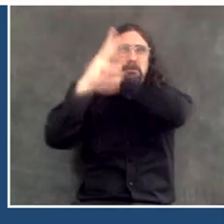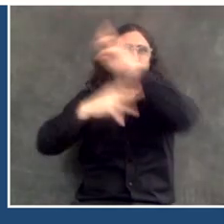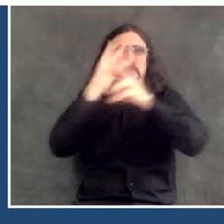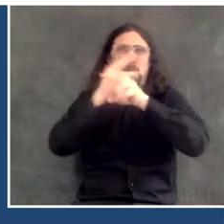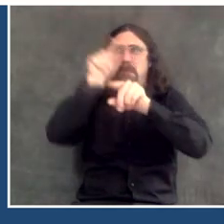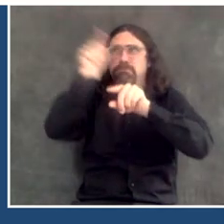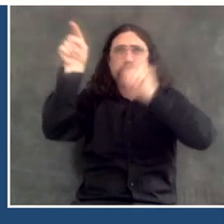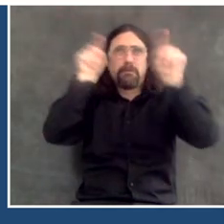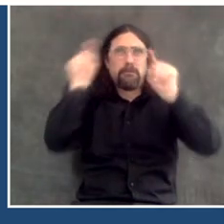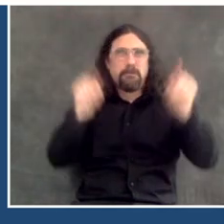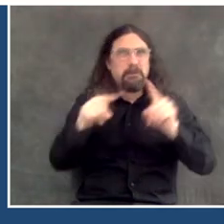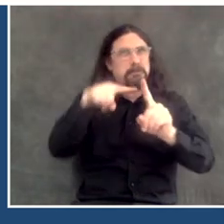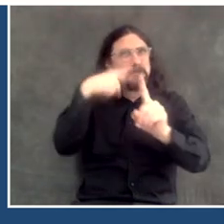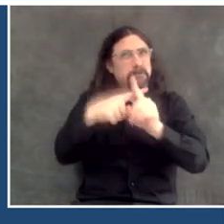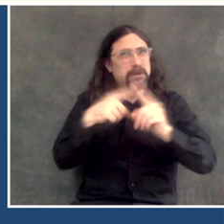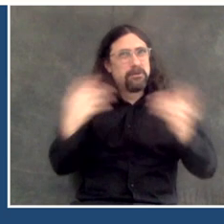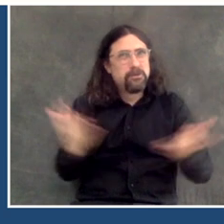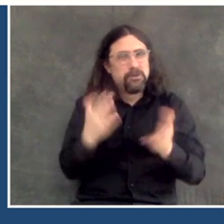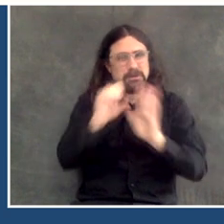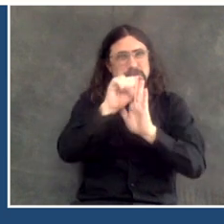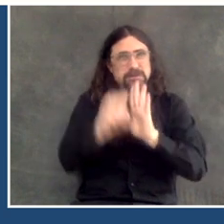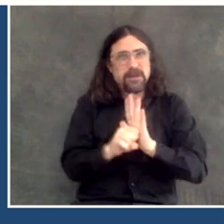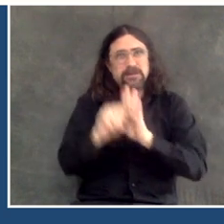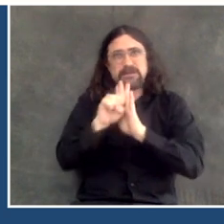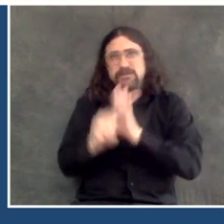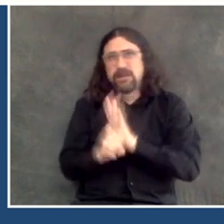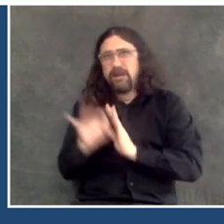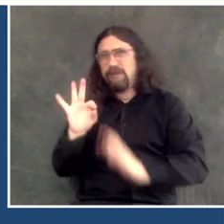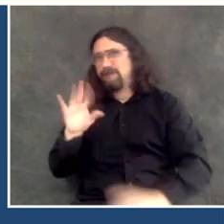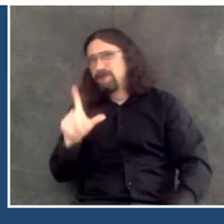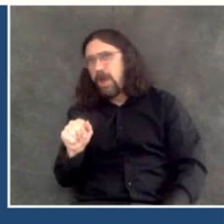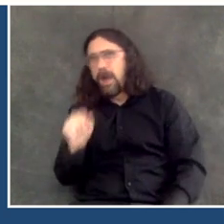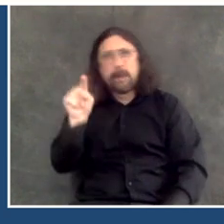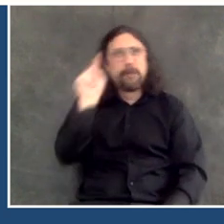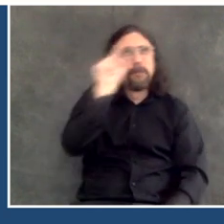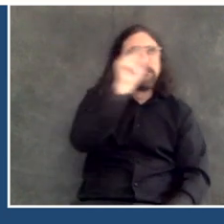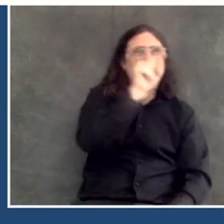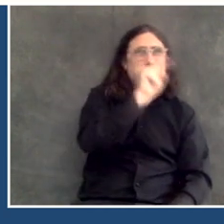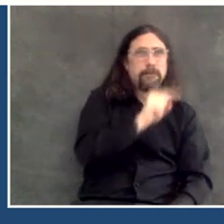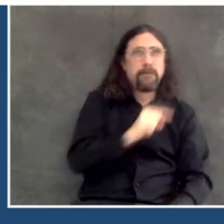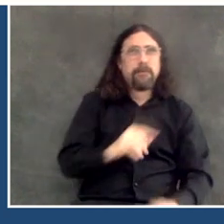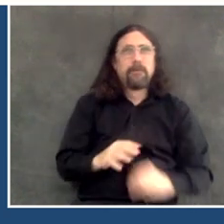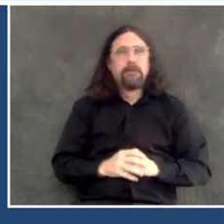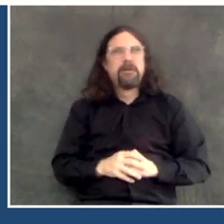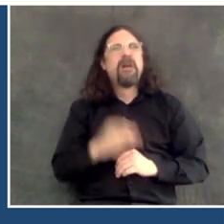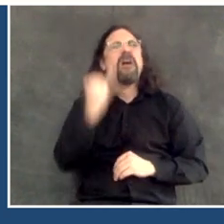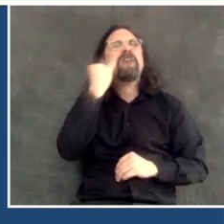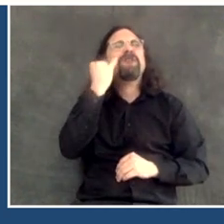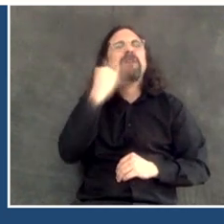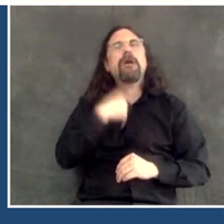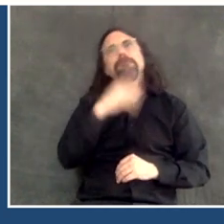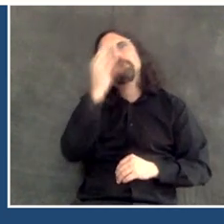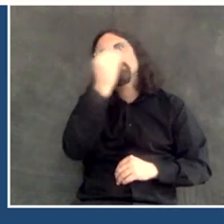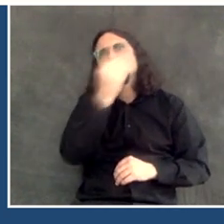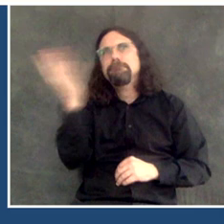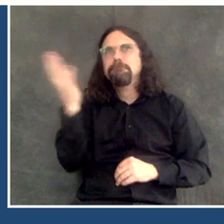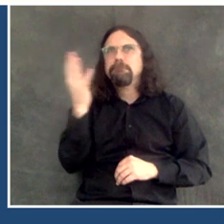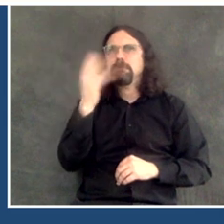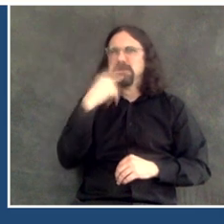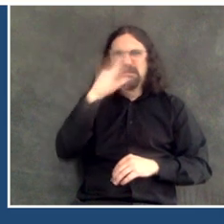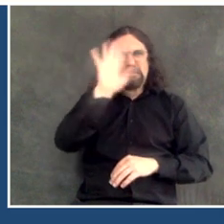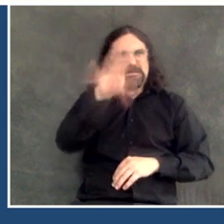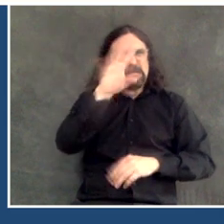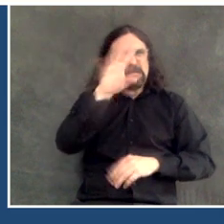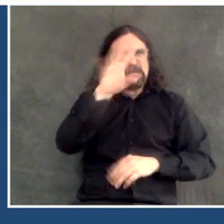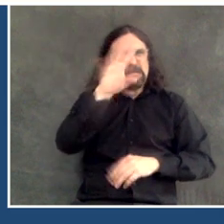up to fight that enemy? I know you'd say yes. It would be so obvious, and they would have been called up a long time ago,